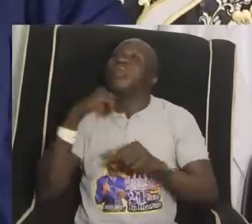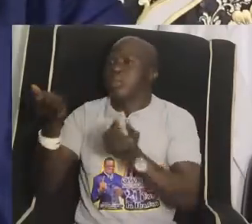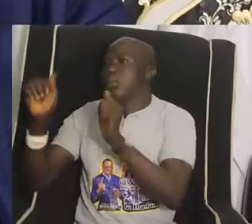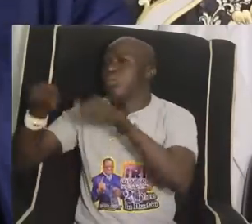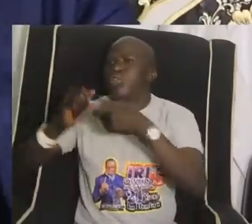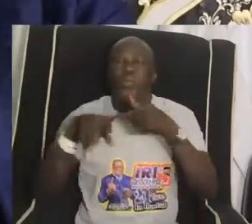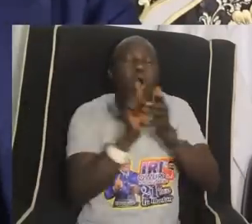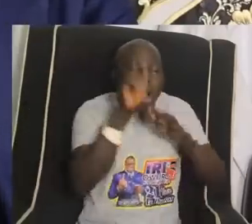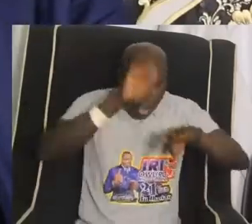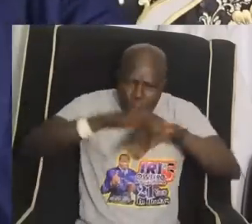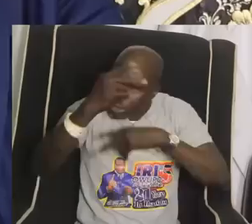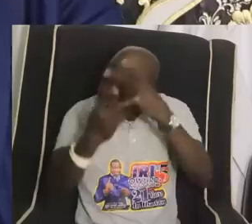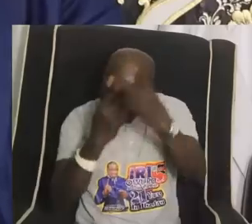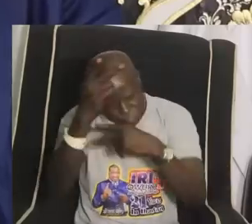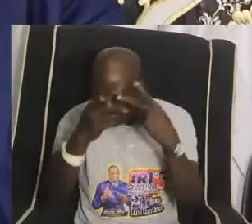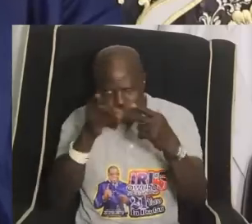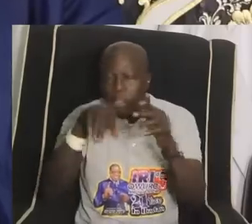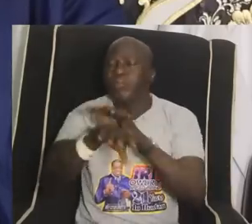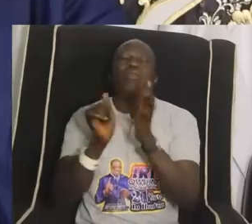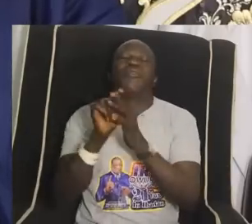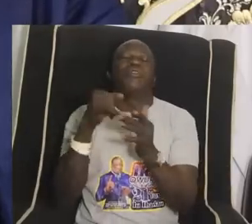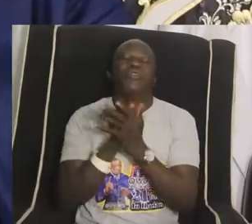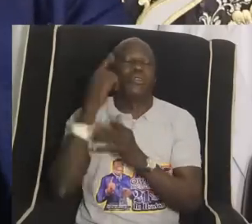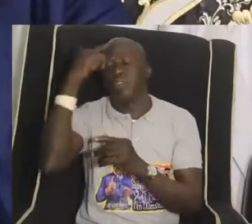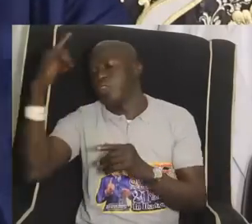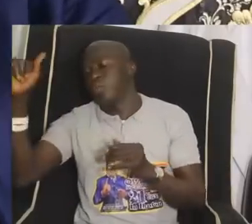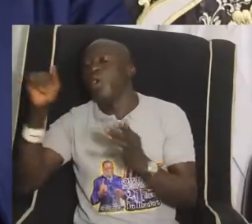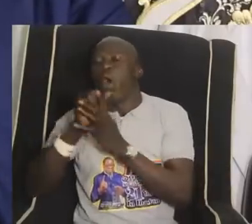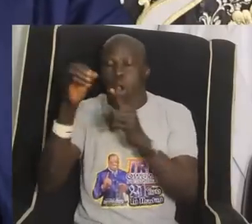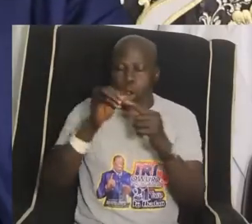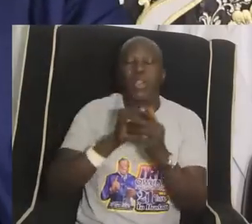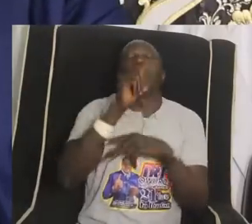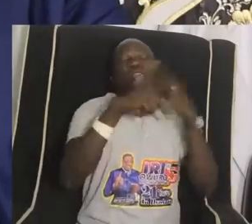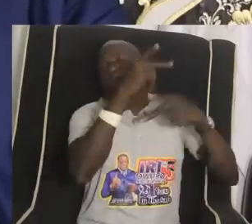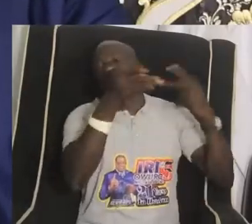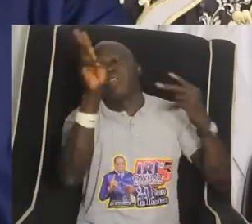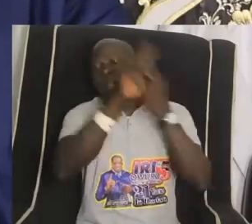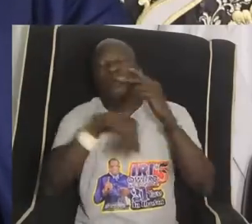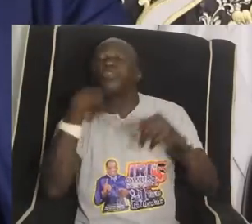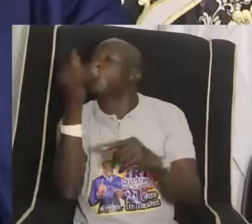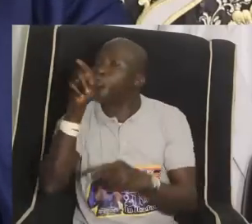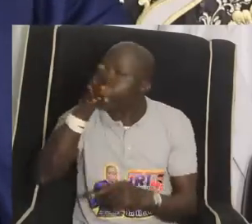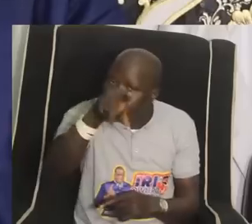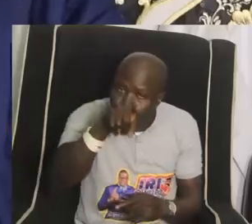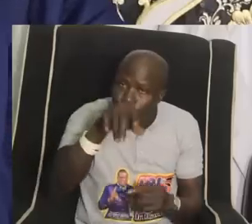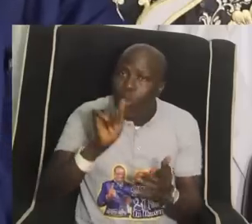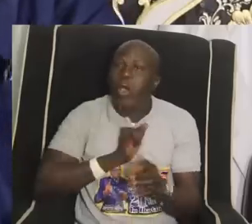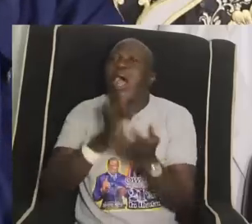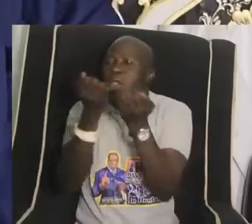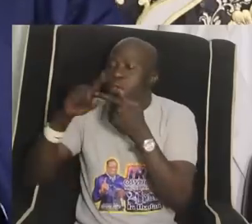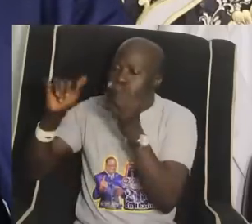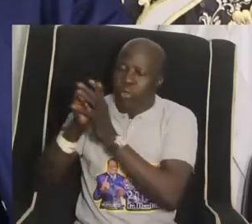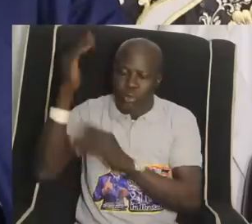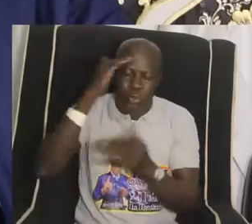say, I can't say it be possible you see it in your dream. I'll be a warrior, no, so for all the visionary that told you. You are